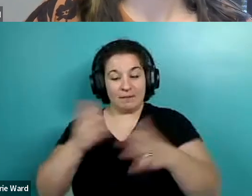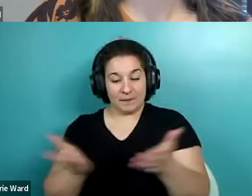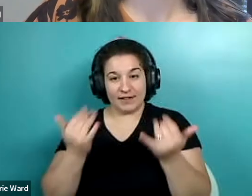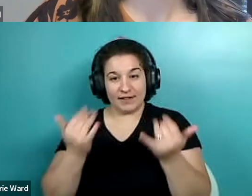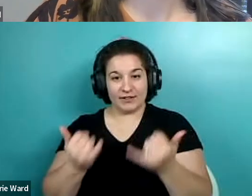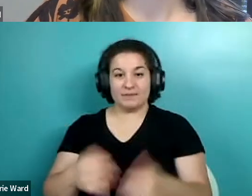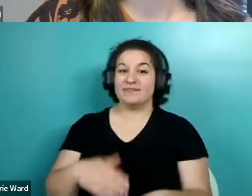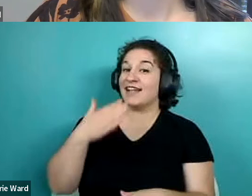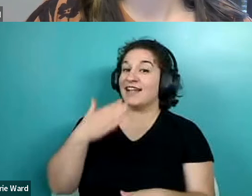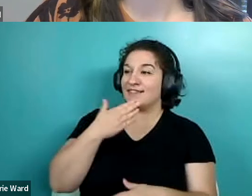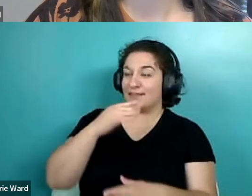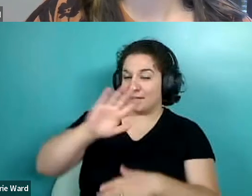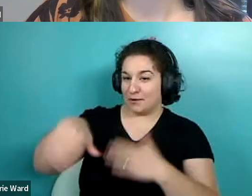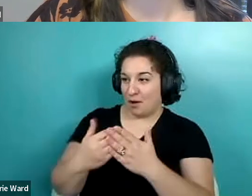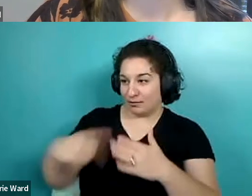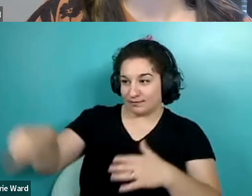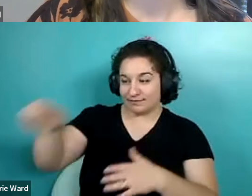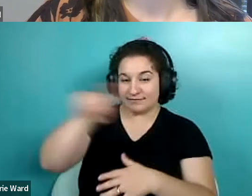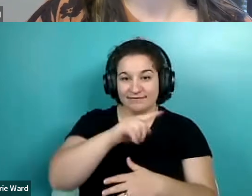you all. Thank you.